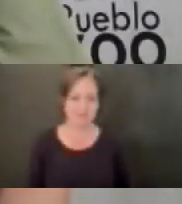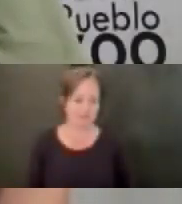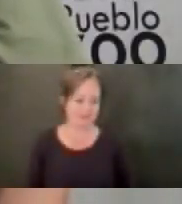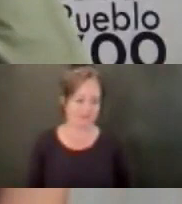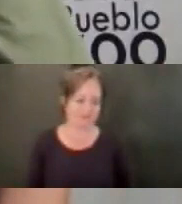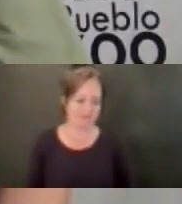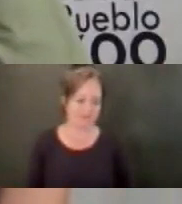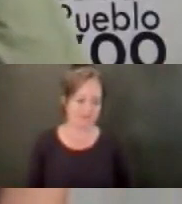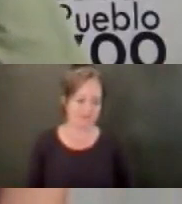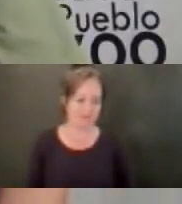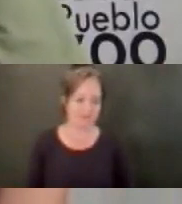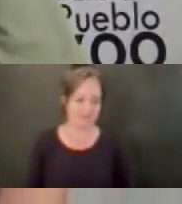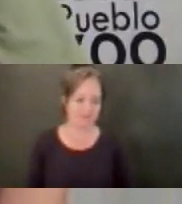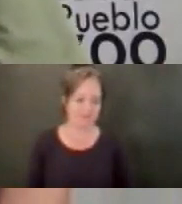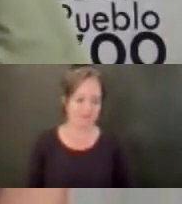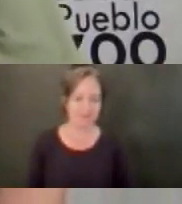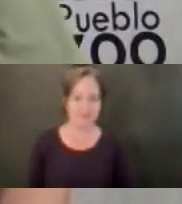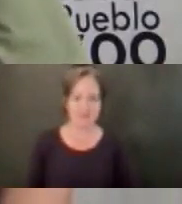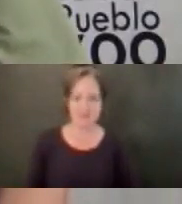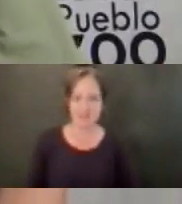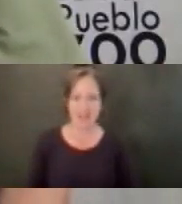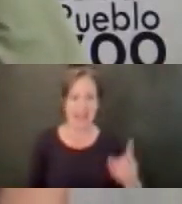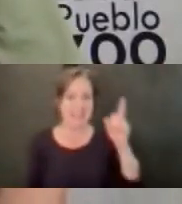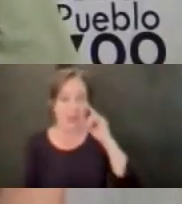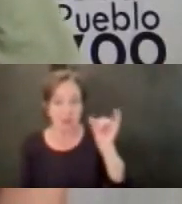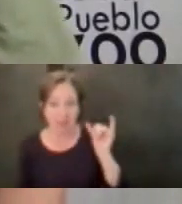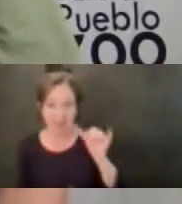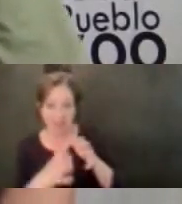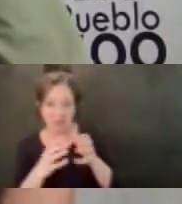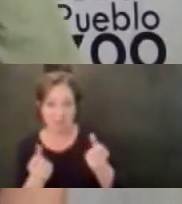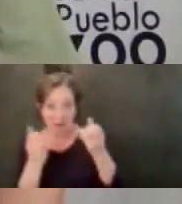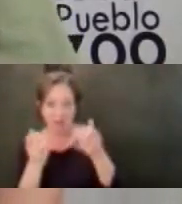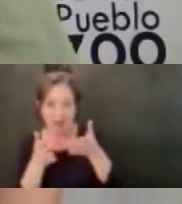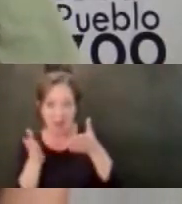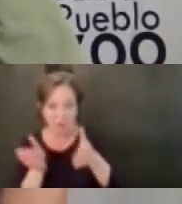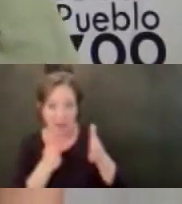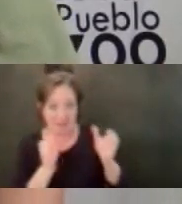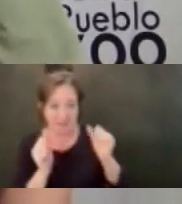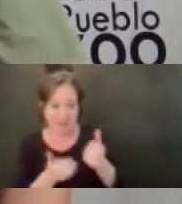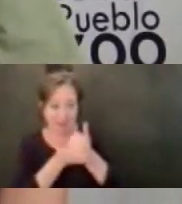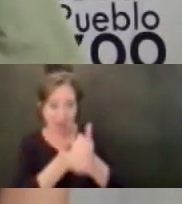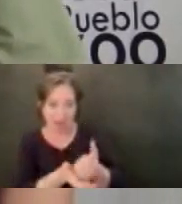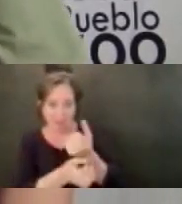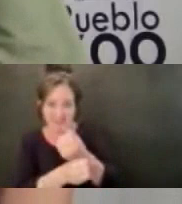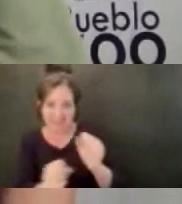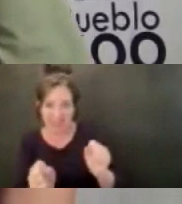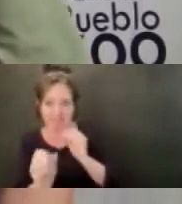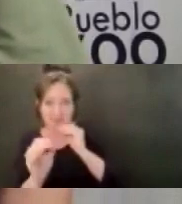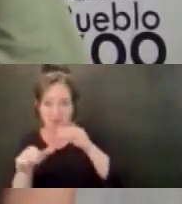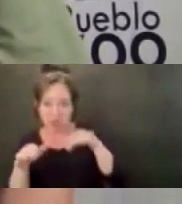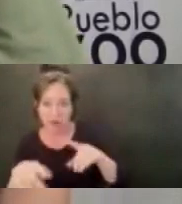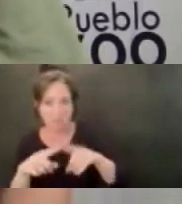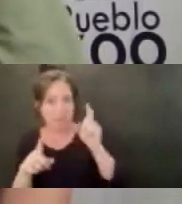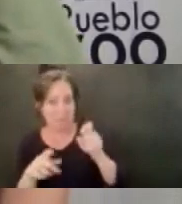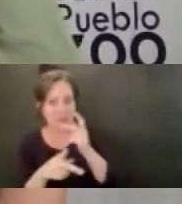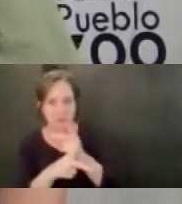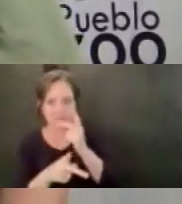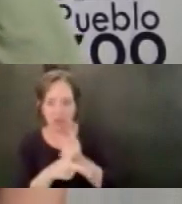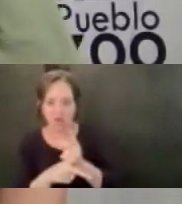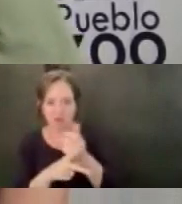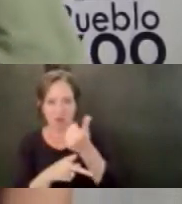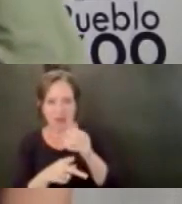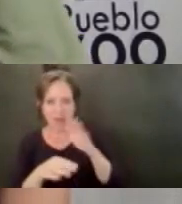It sounds like there are a lot of ways we can help save the ocean. We have to be careful of anything on the ground that could make its way into the